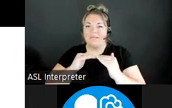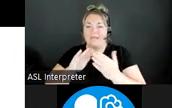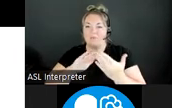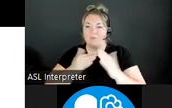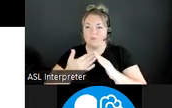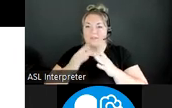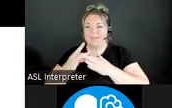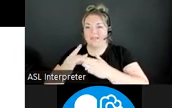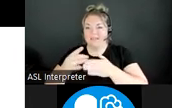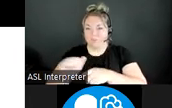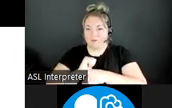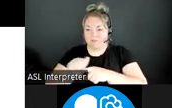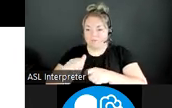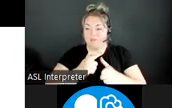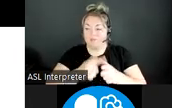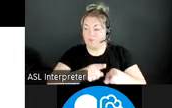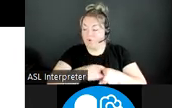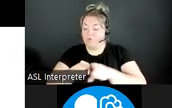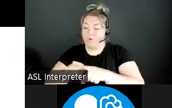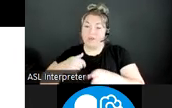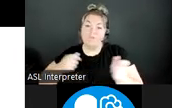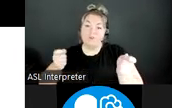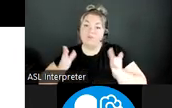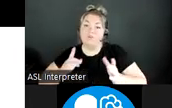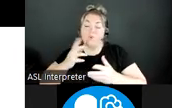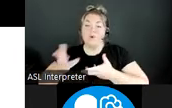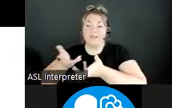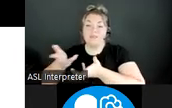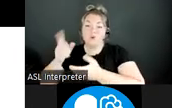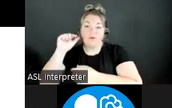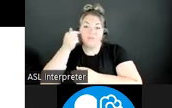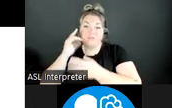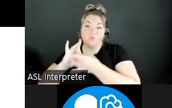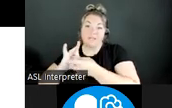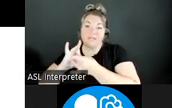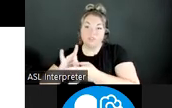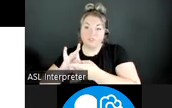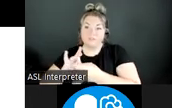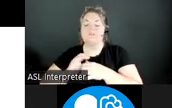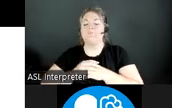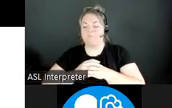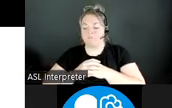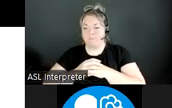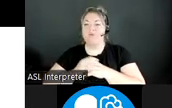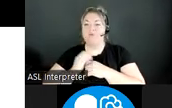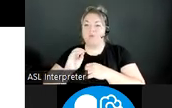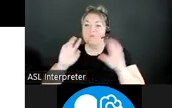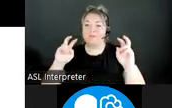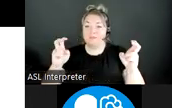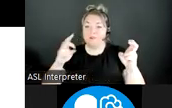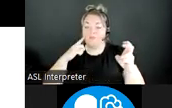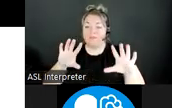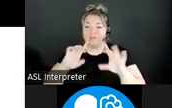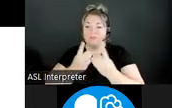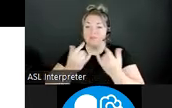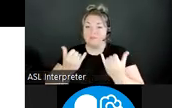Practice. And then we will also have a Director of Intergovernmental Relations. And so the title of the division